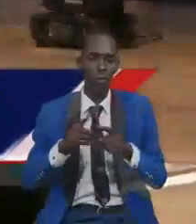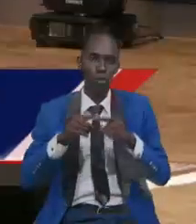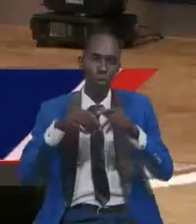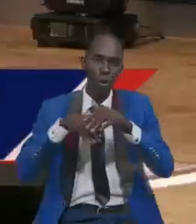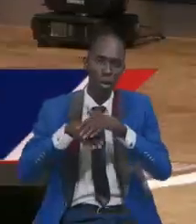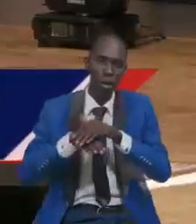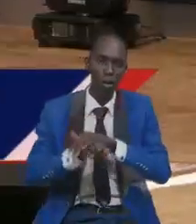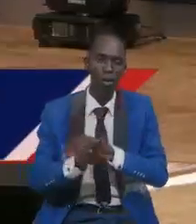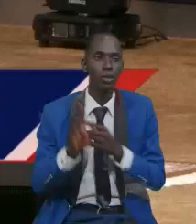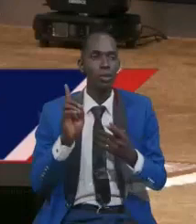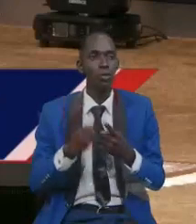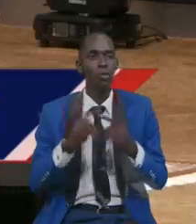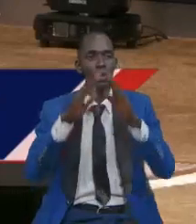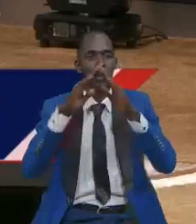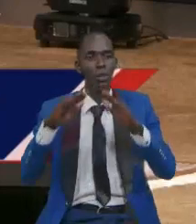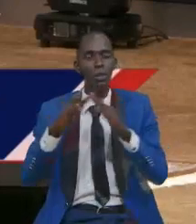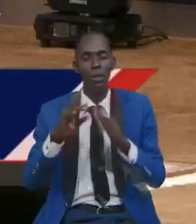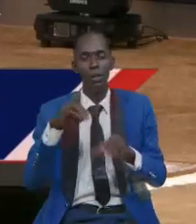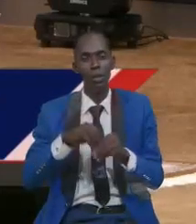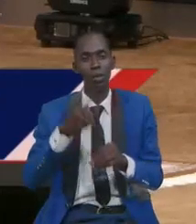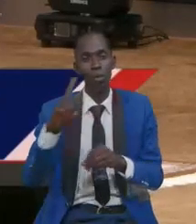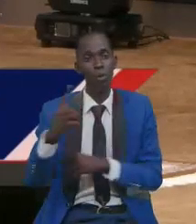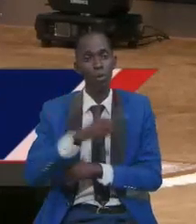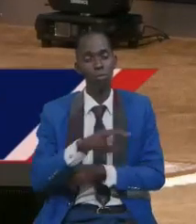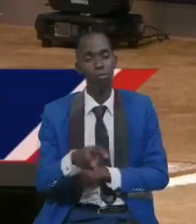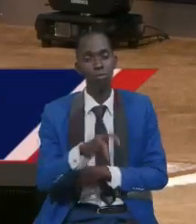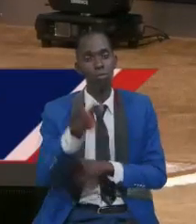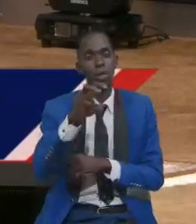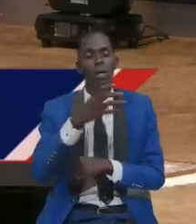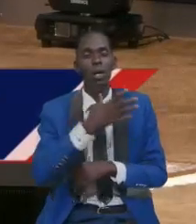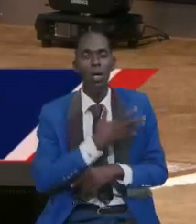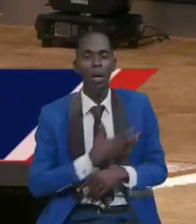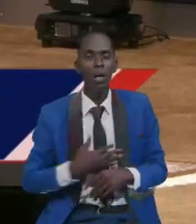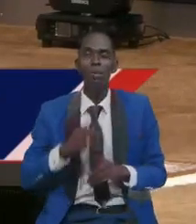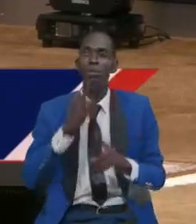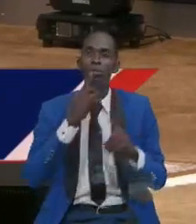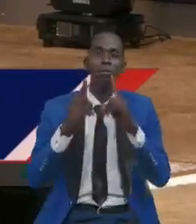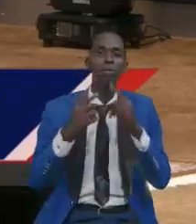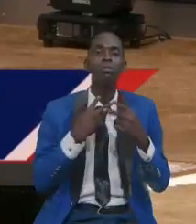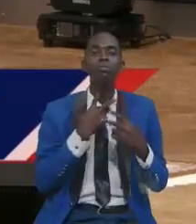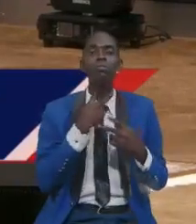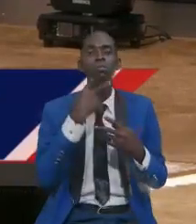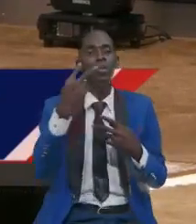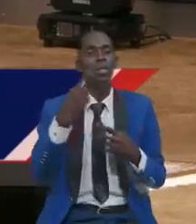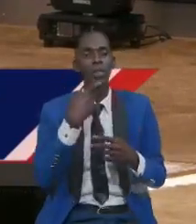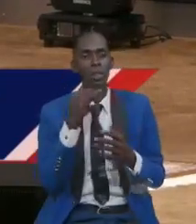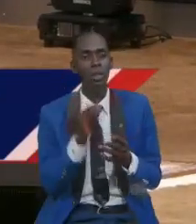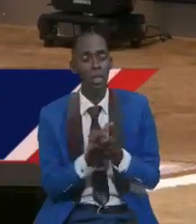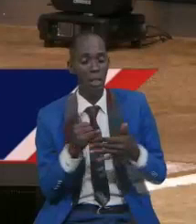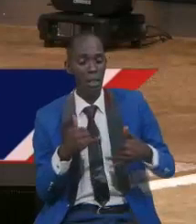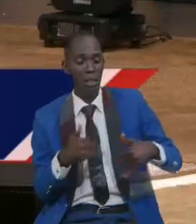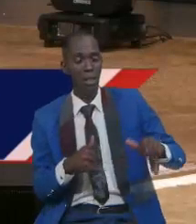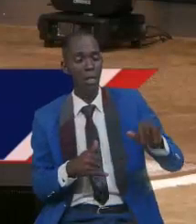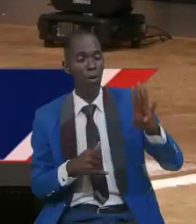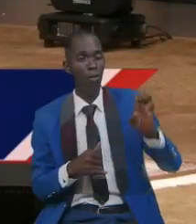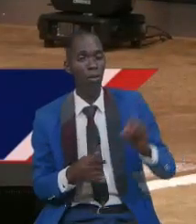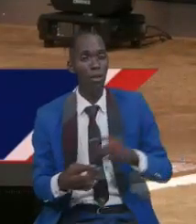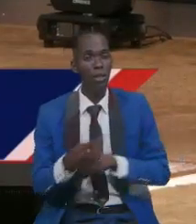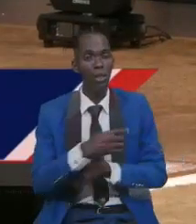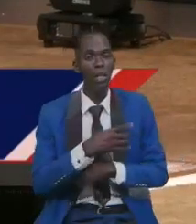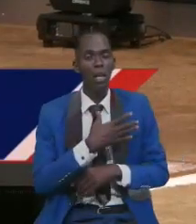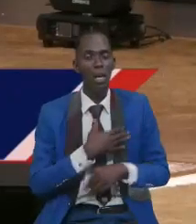the city a day's journey, and he cried and said, yet 40 days and Nineveh shall